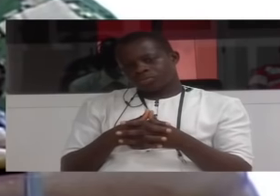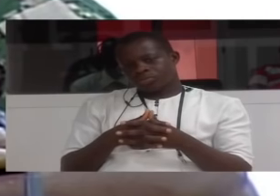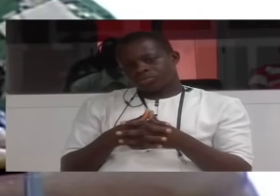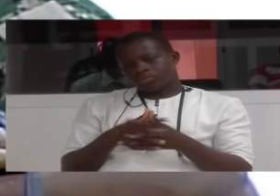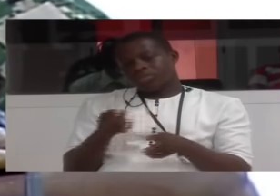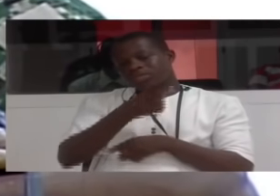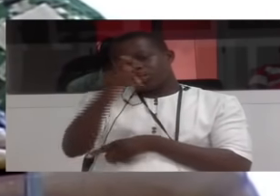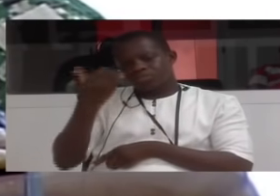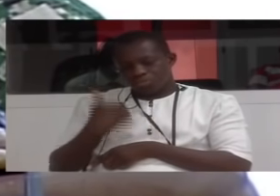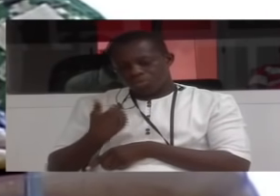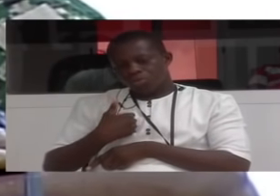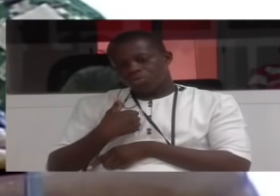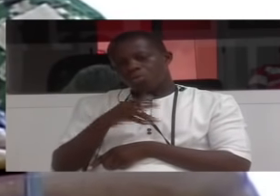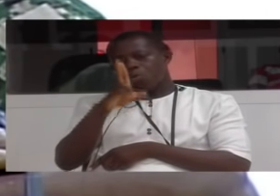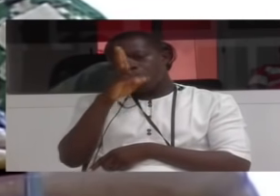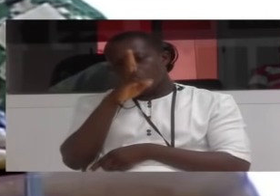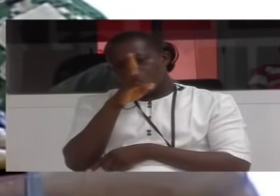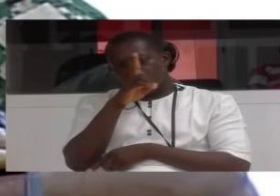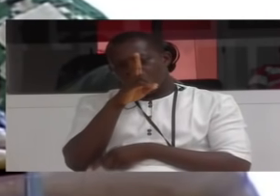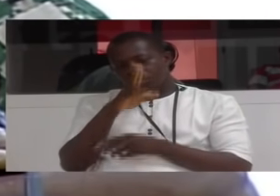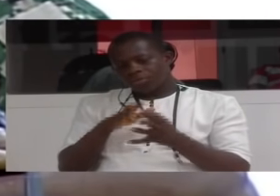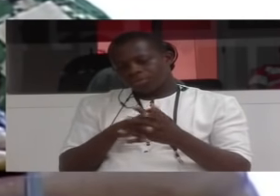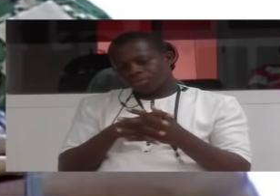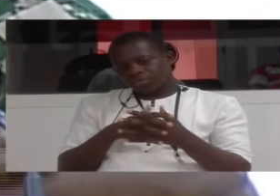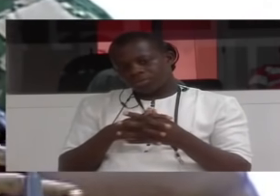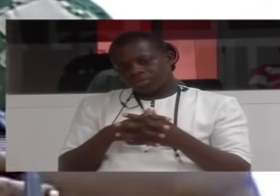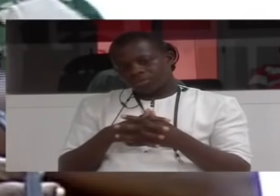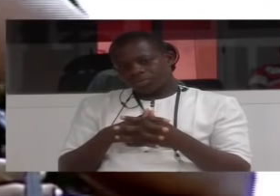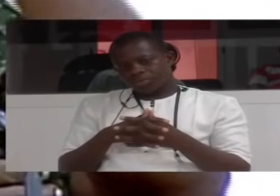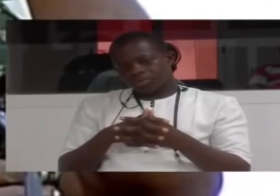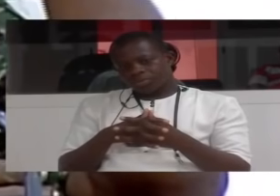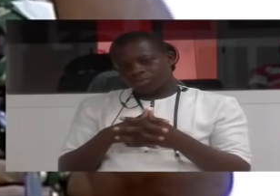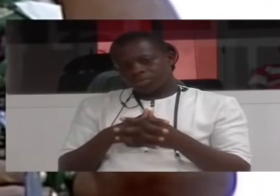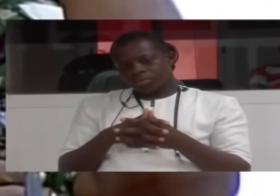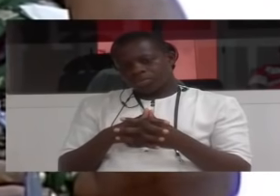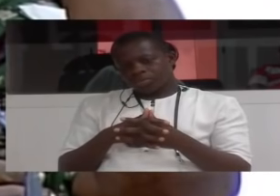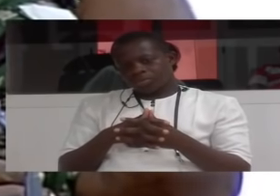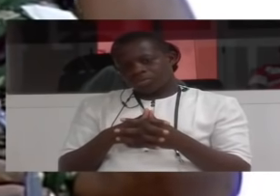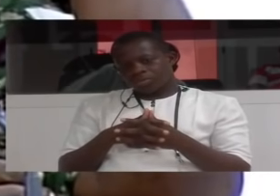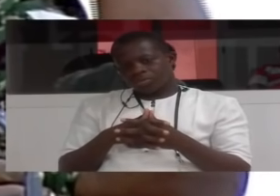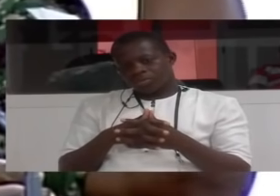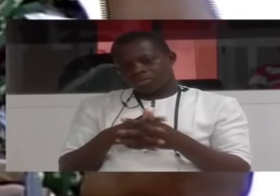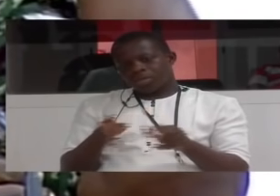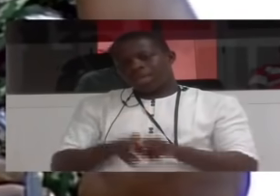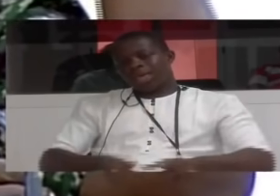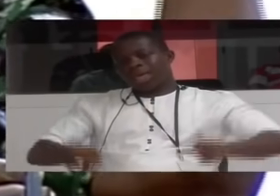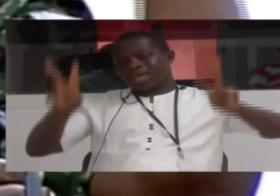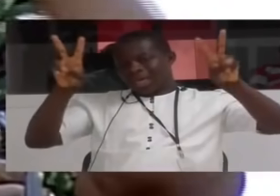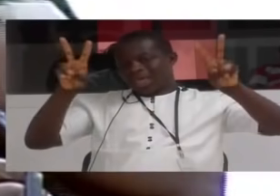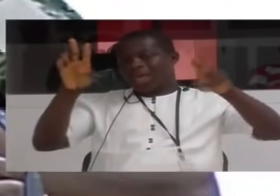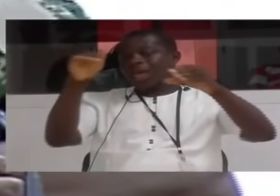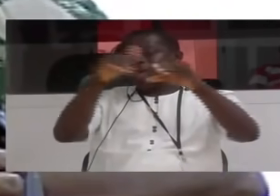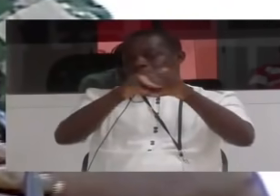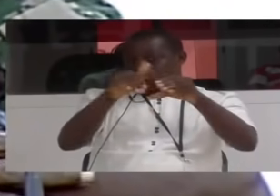dañ nekkon nit ñu nga xamne they were people that you know Yaya Jame davlon dugalon si system bi si army